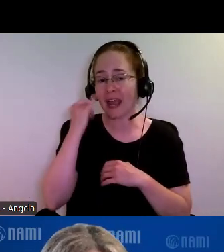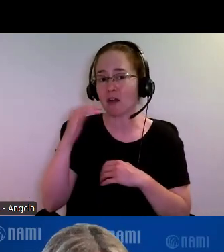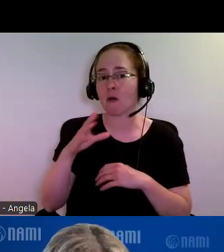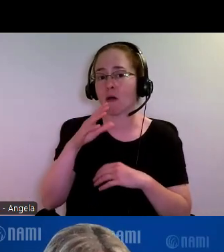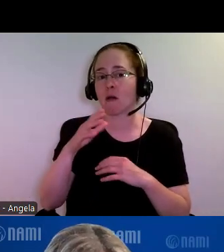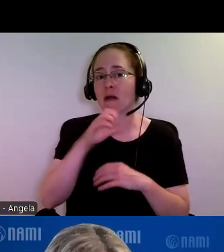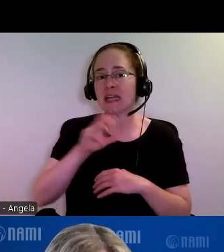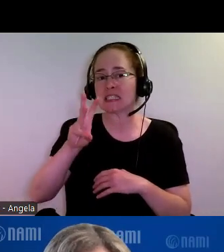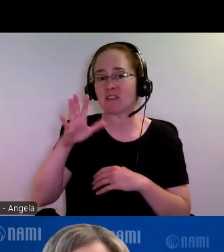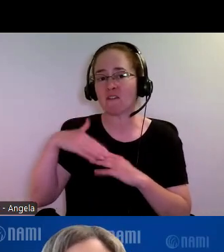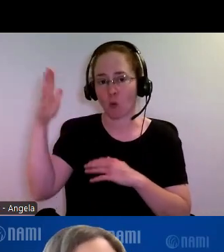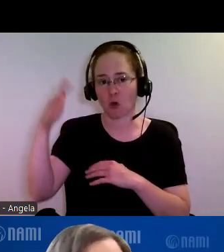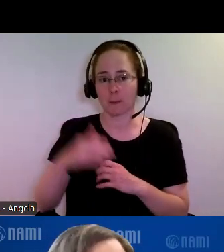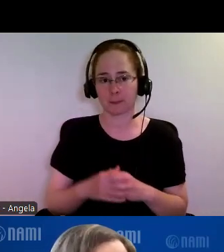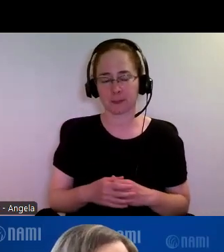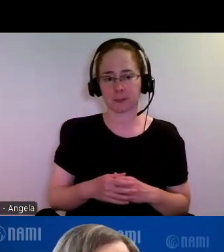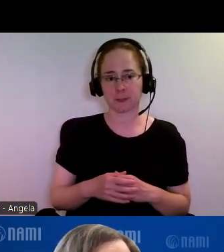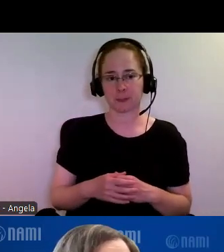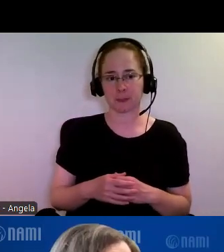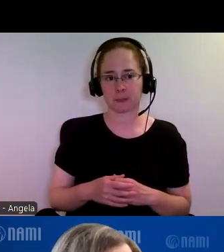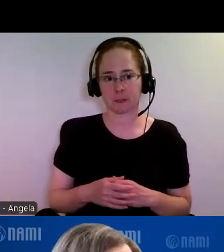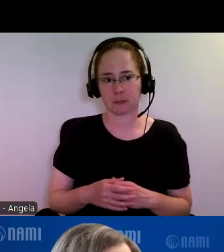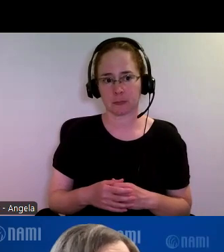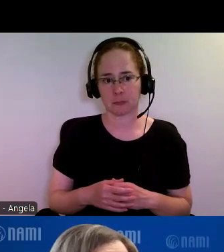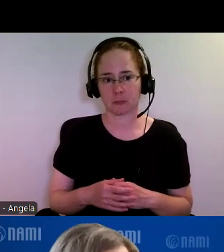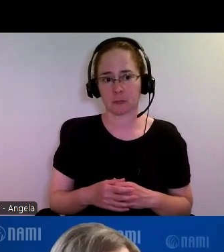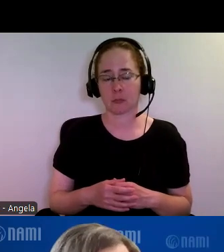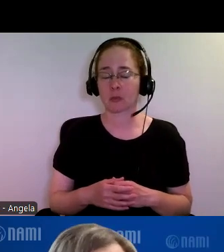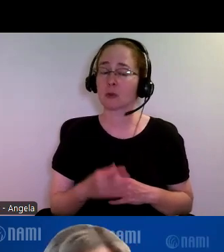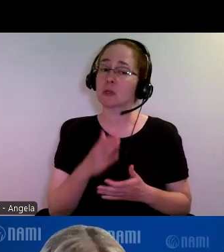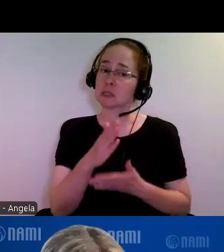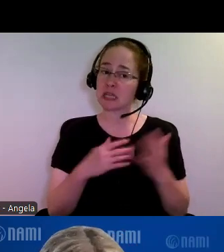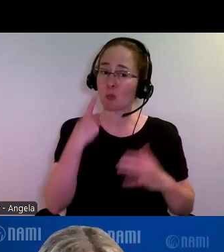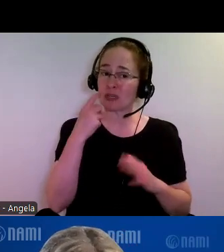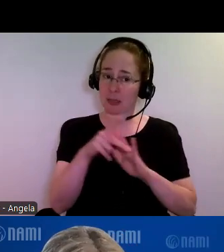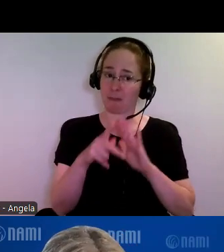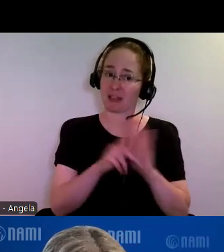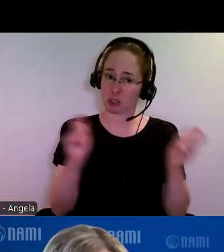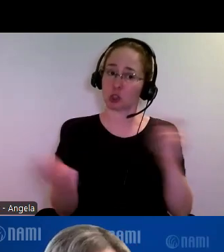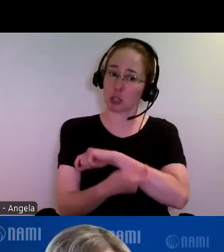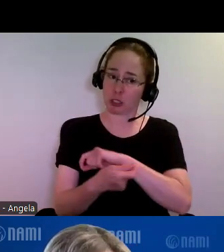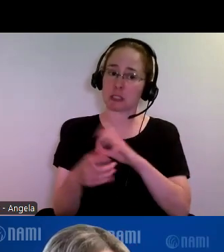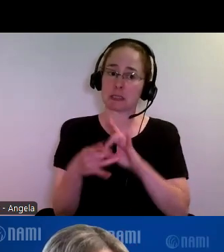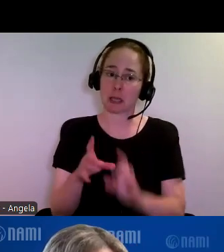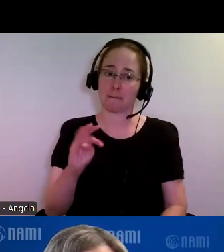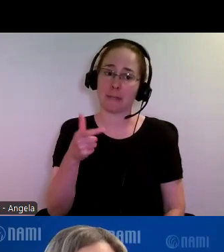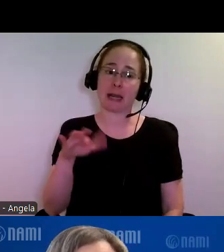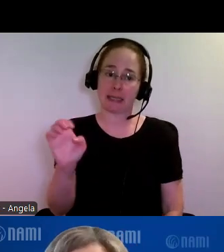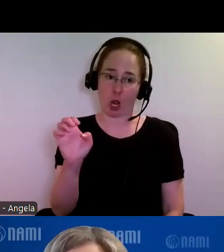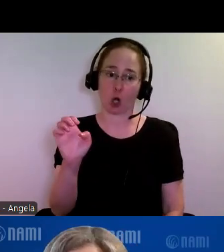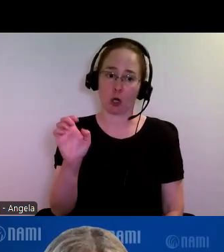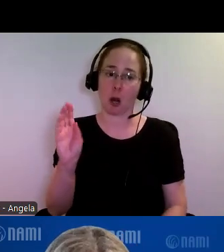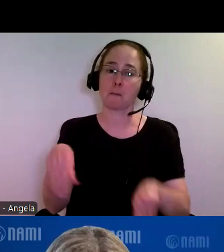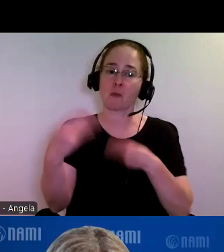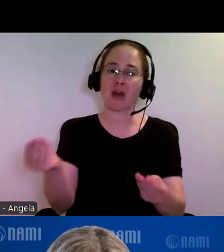age 65. There have been some recent policy changes in Medicare that have provided